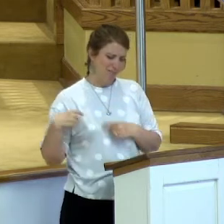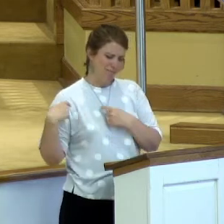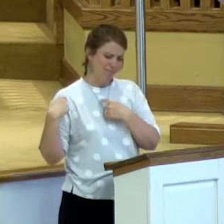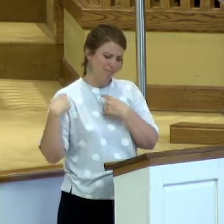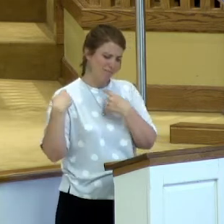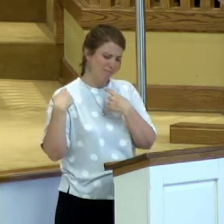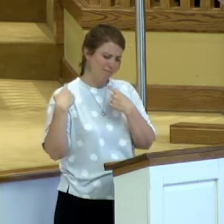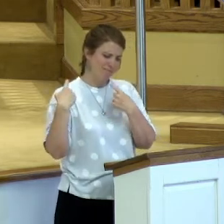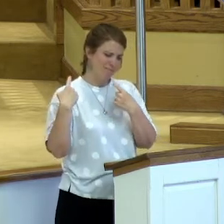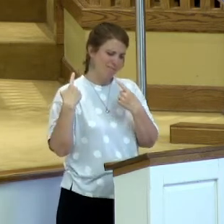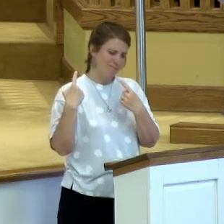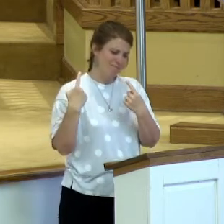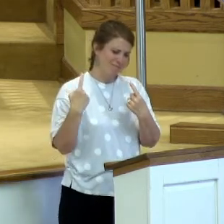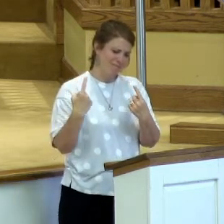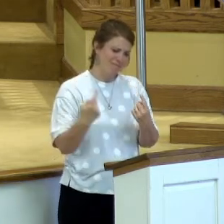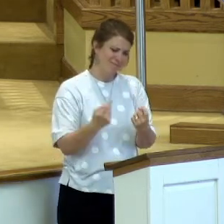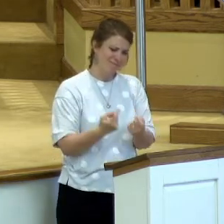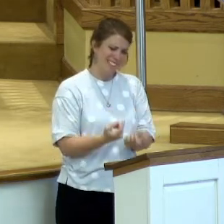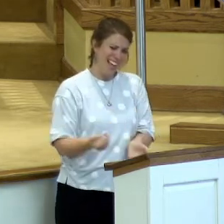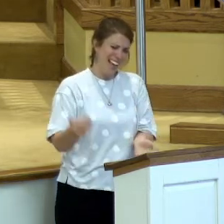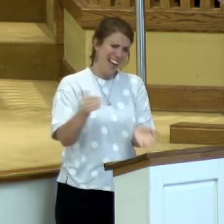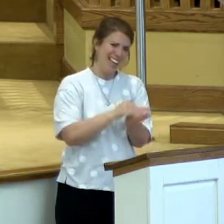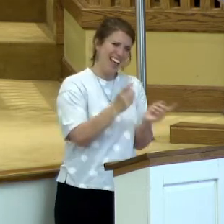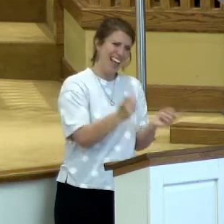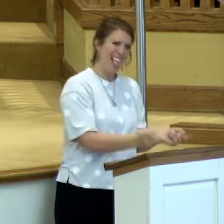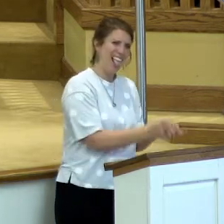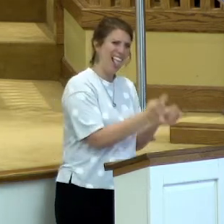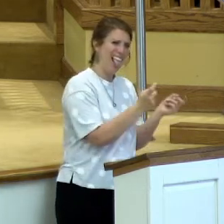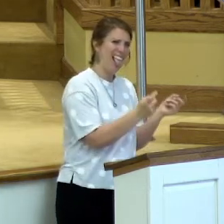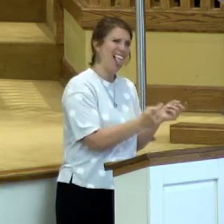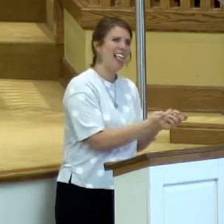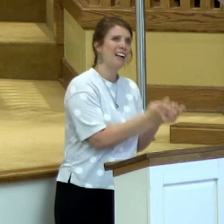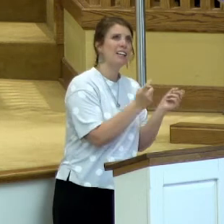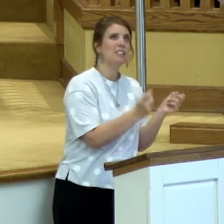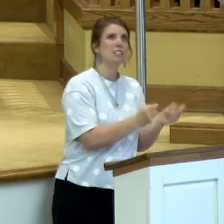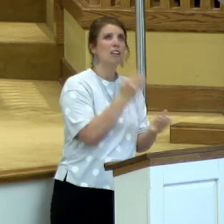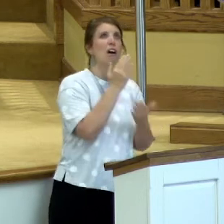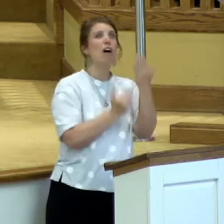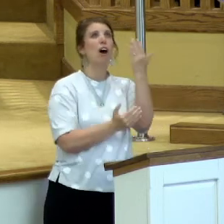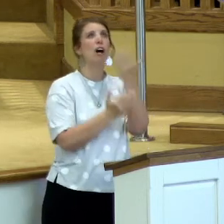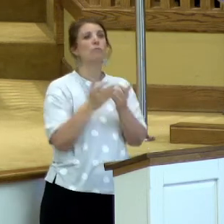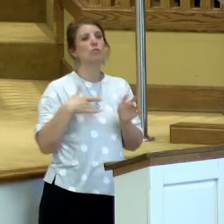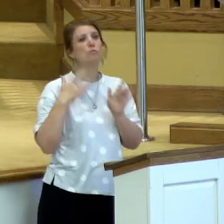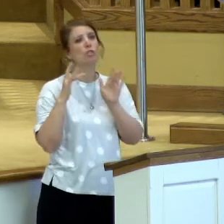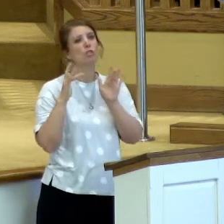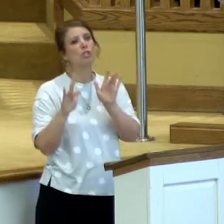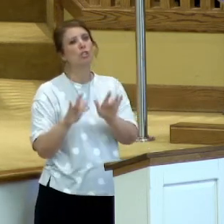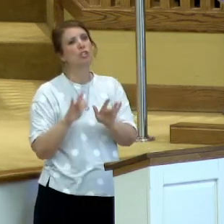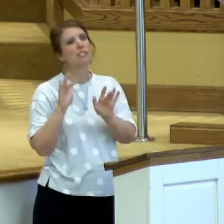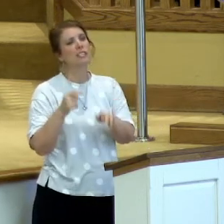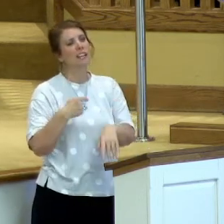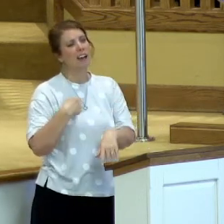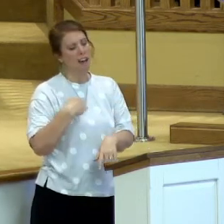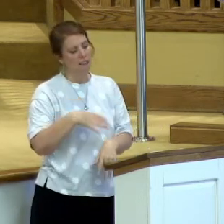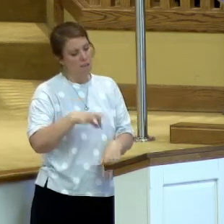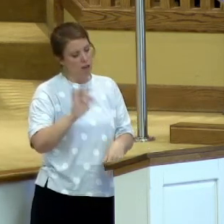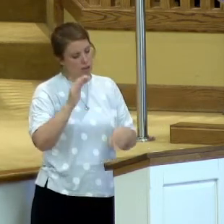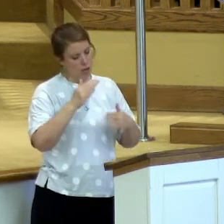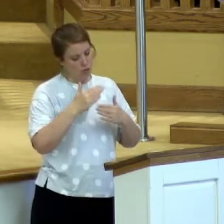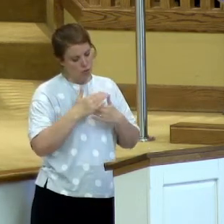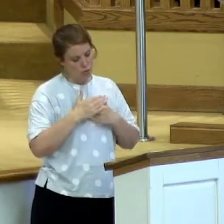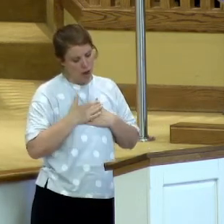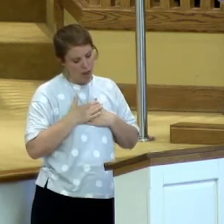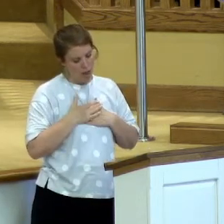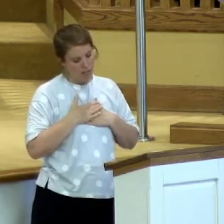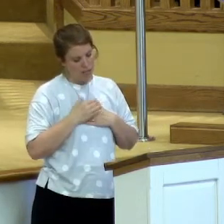up in me again. In the arms of your mercy I find rest. 'Cause you